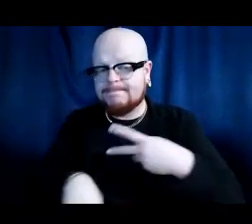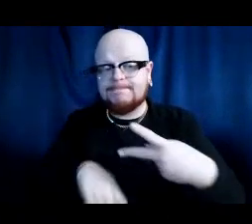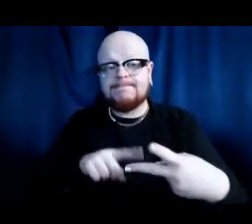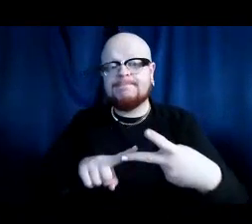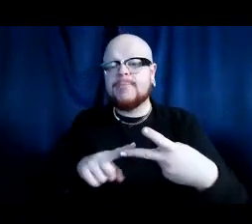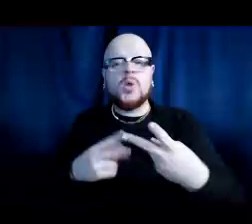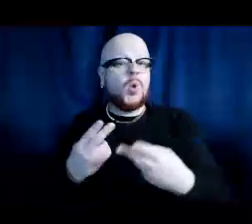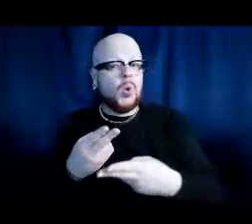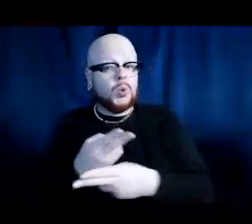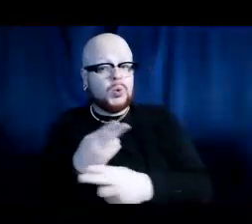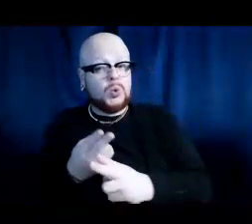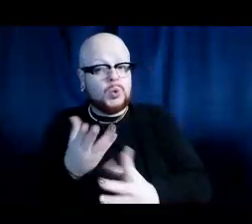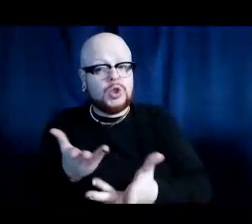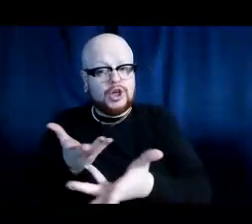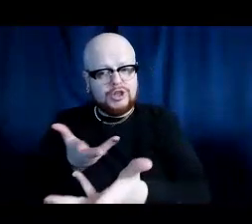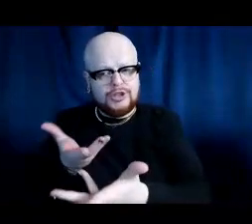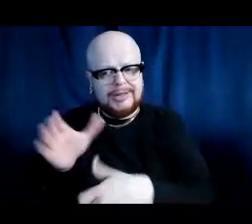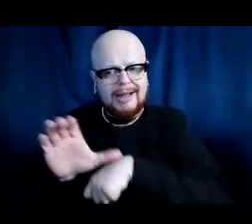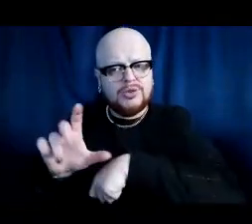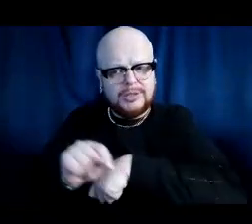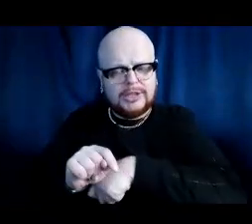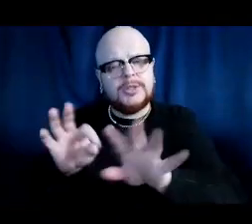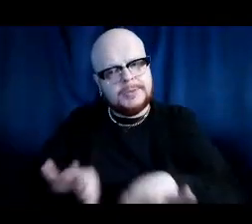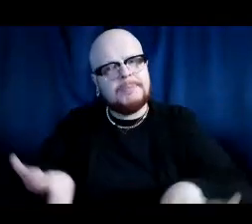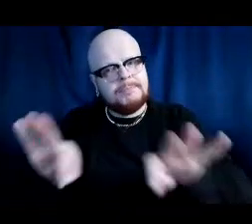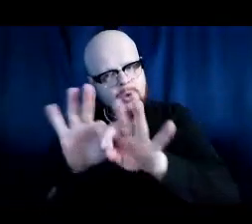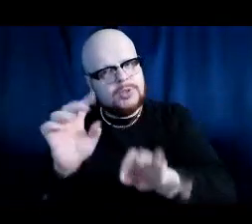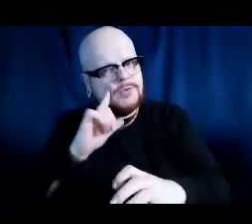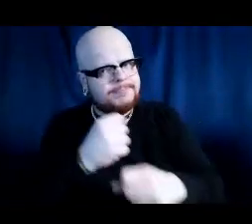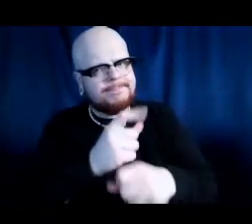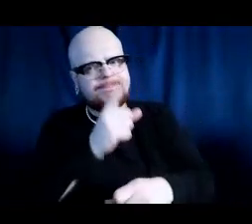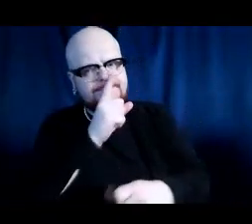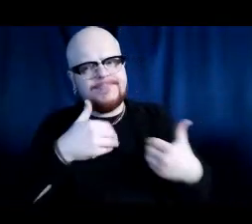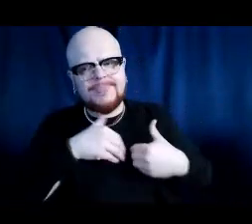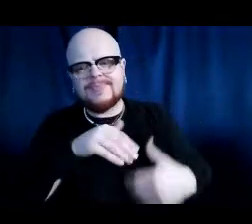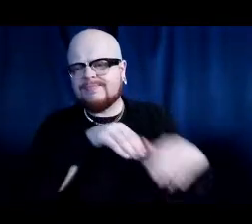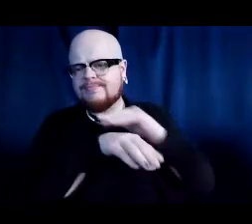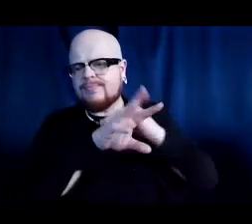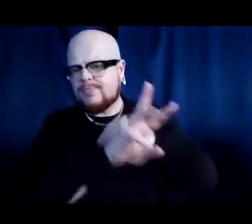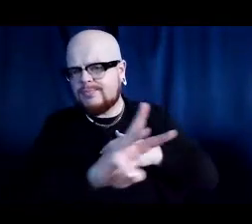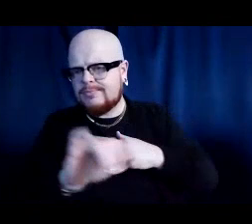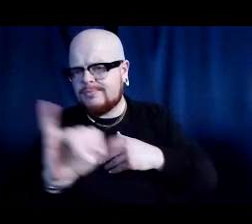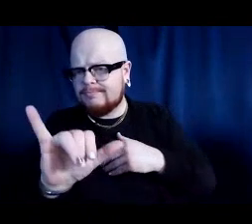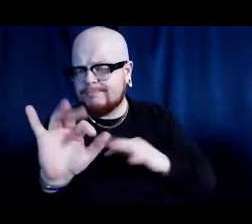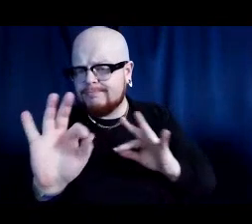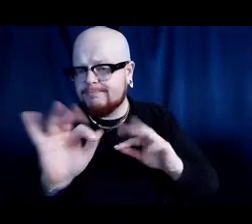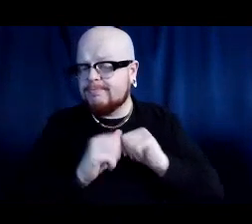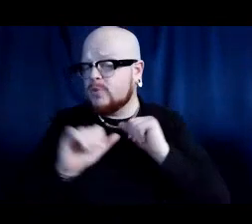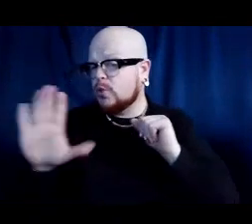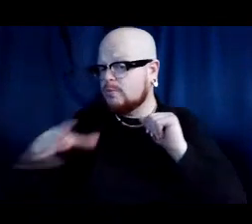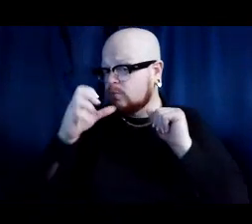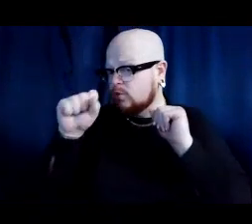for creating an accessible website. And Shelly, can you discuss how to effectively gather this